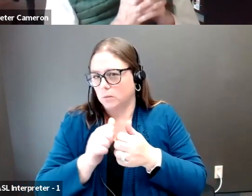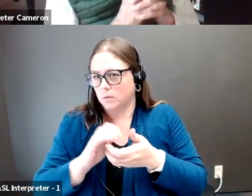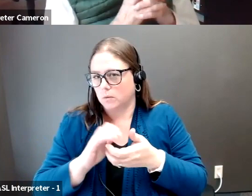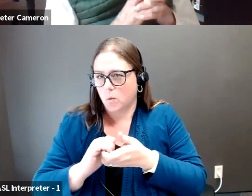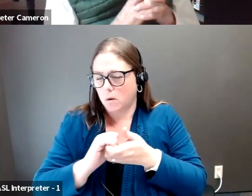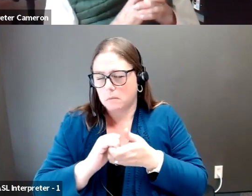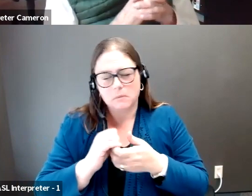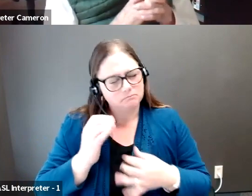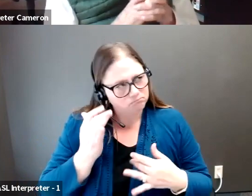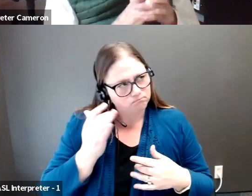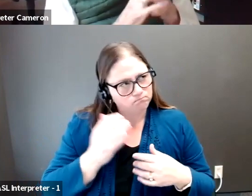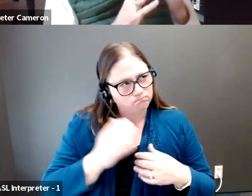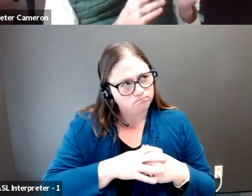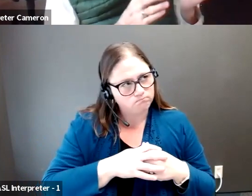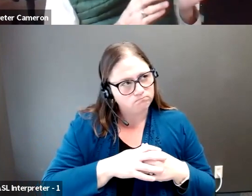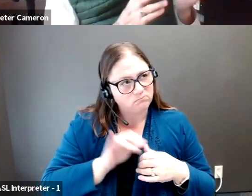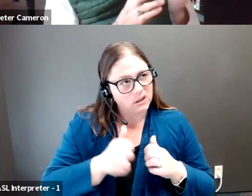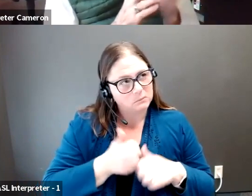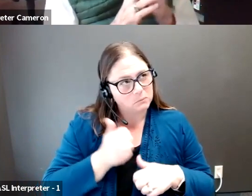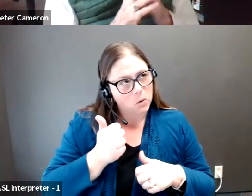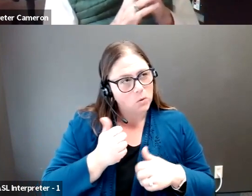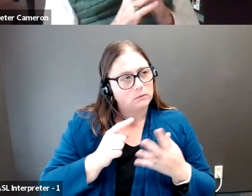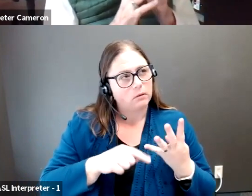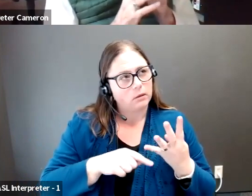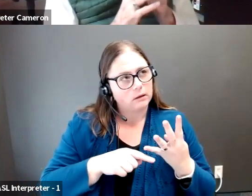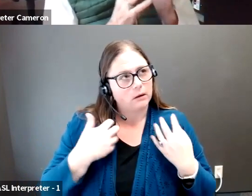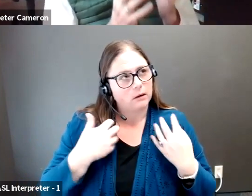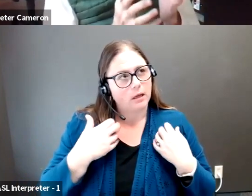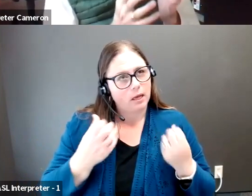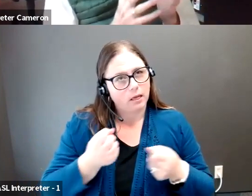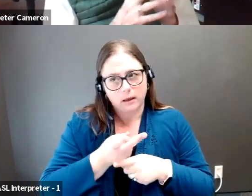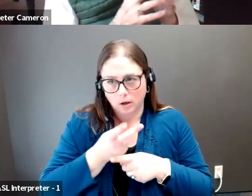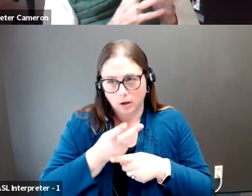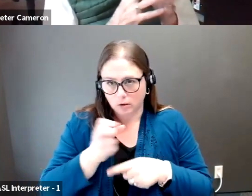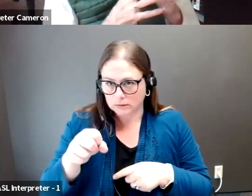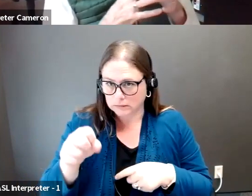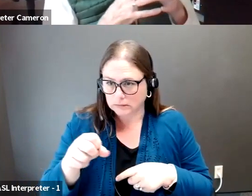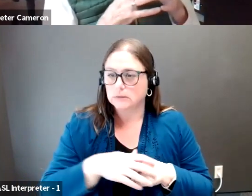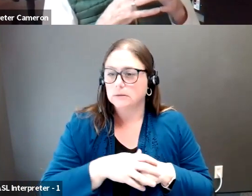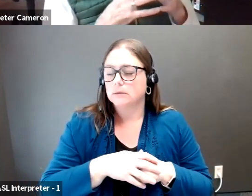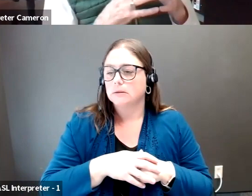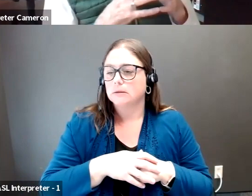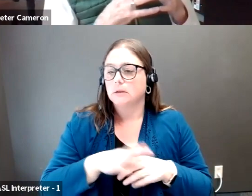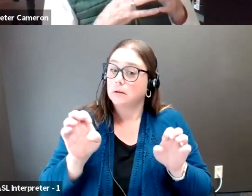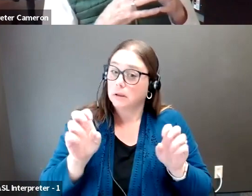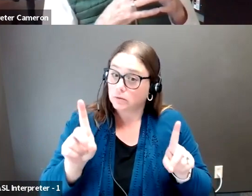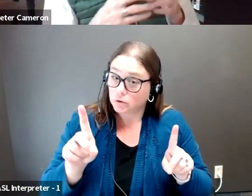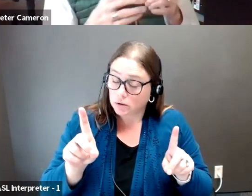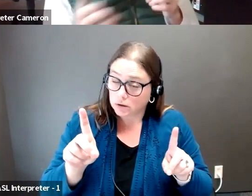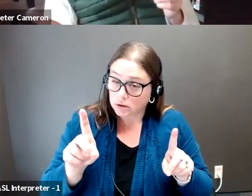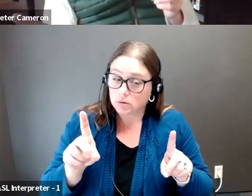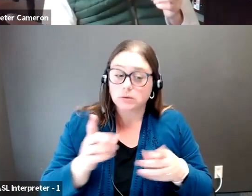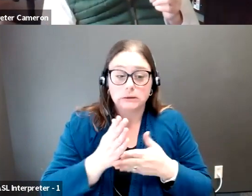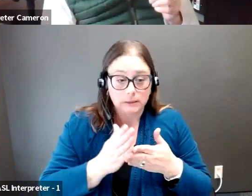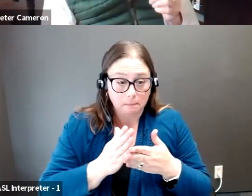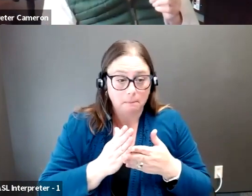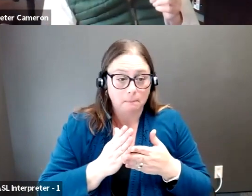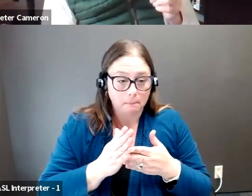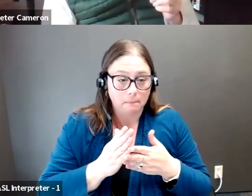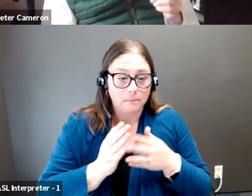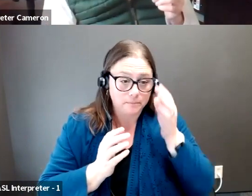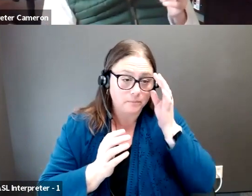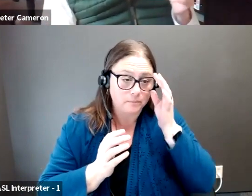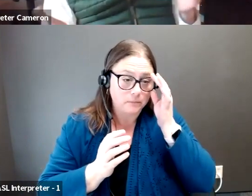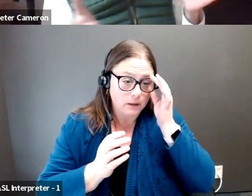Yeah, just off the top of my head, and healthcare, education. There are some education related co-ops. Oh, funeral